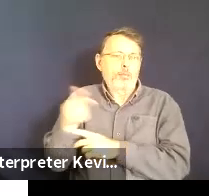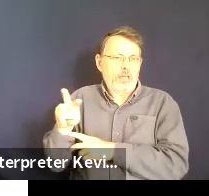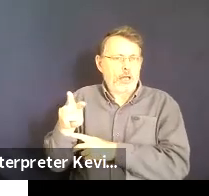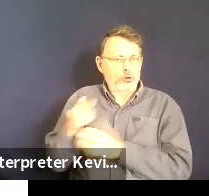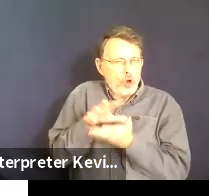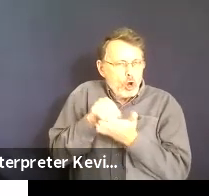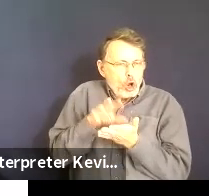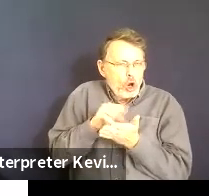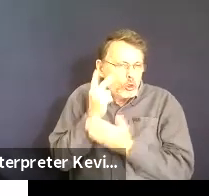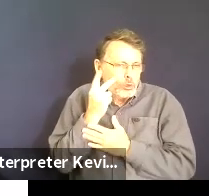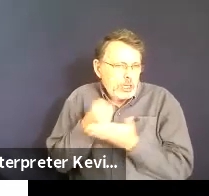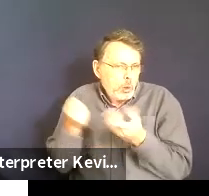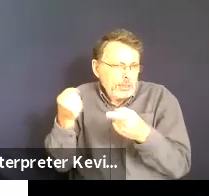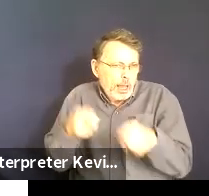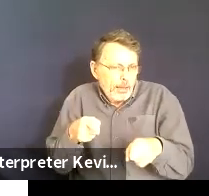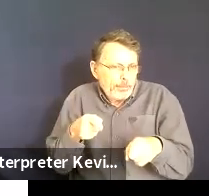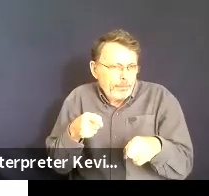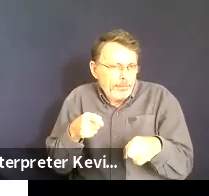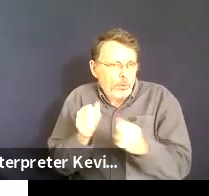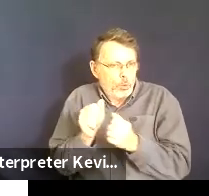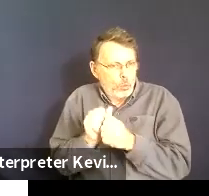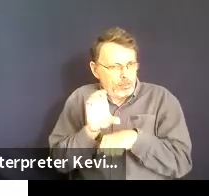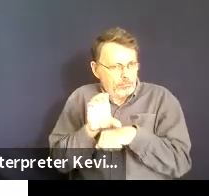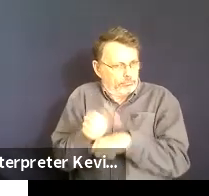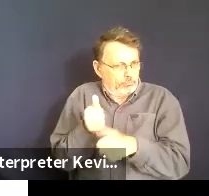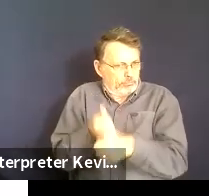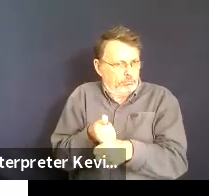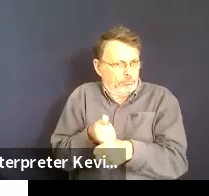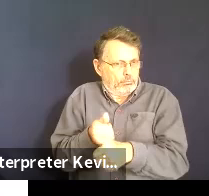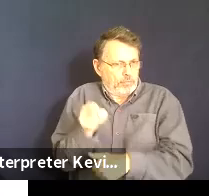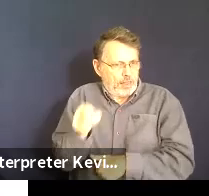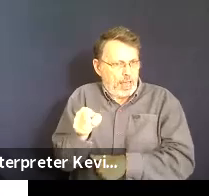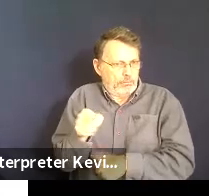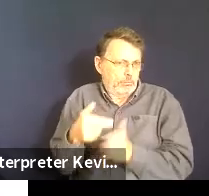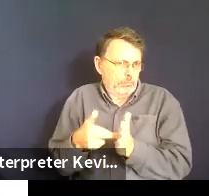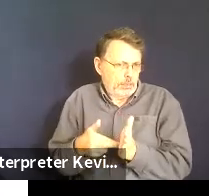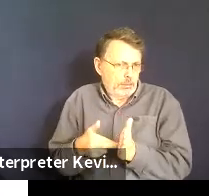what's happening with the enforcement of that regulation.